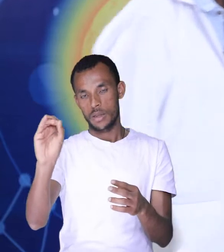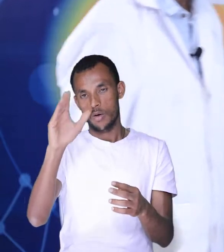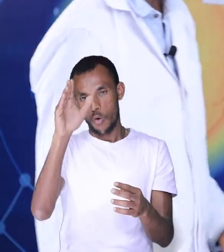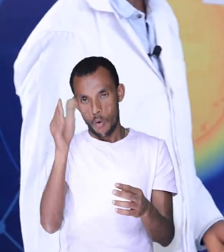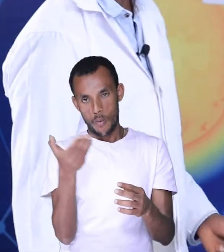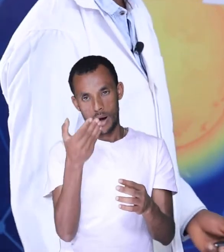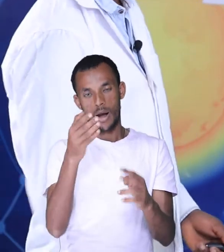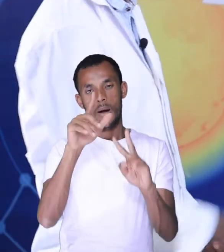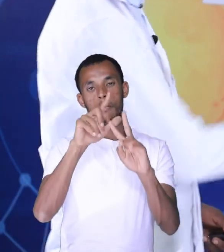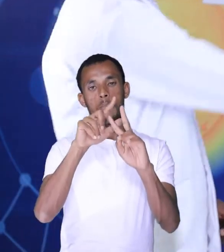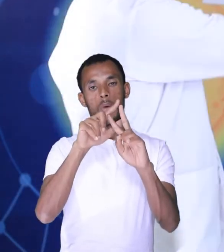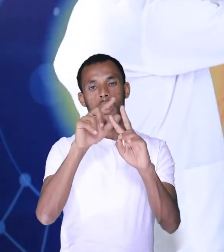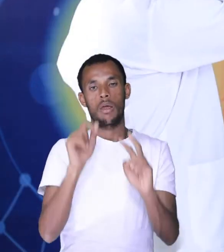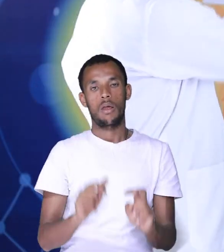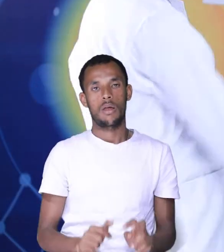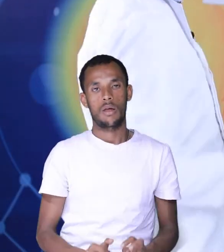pi.